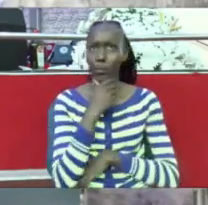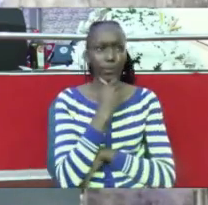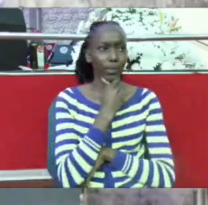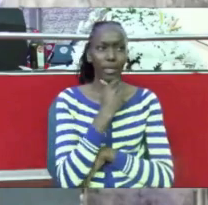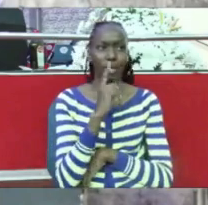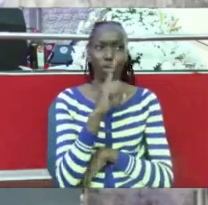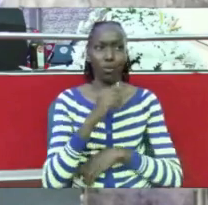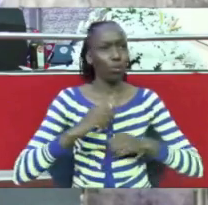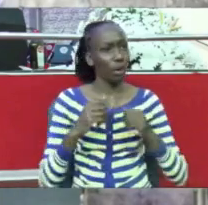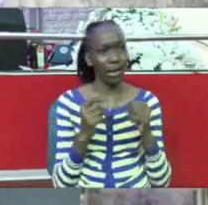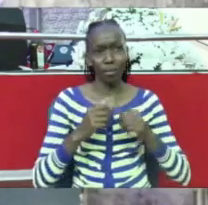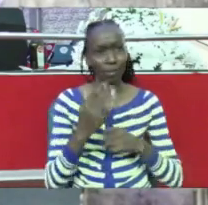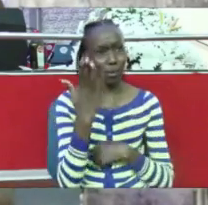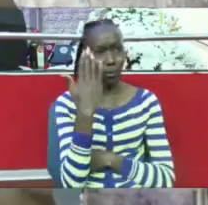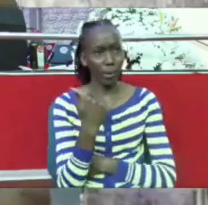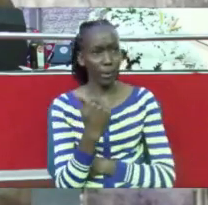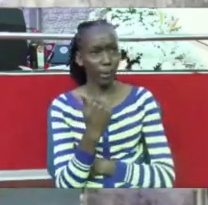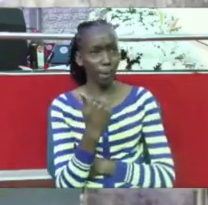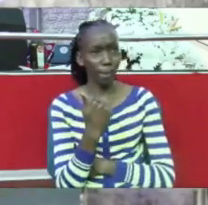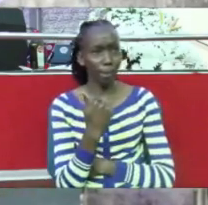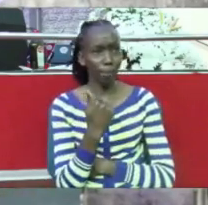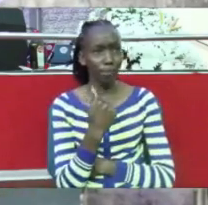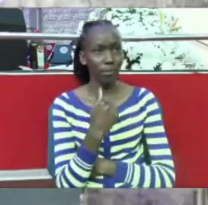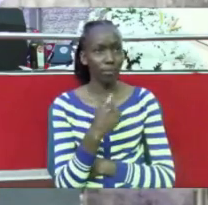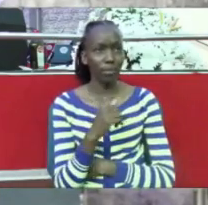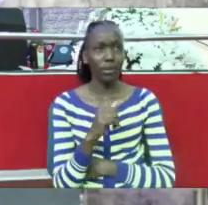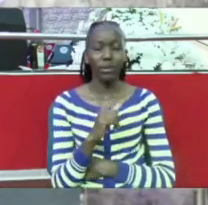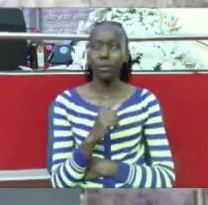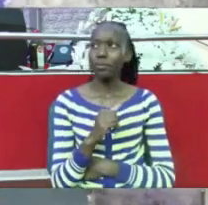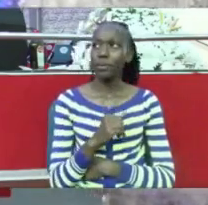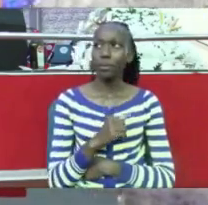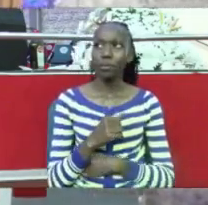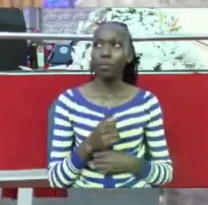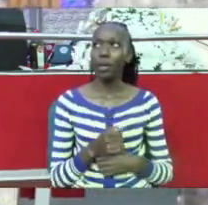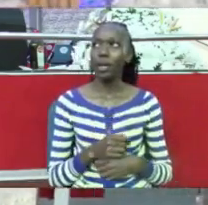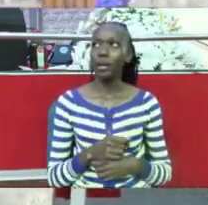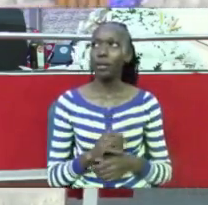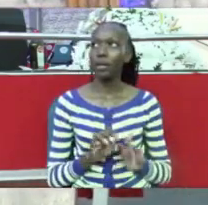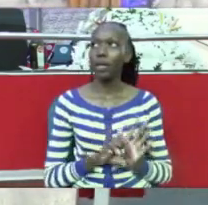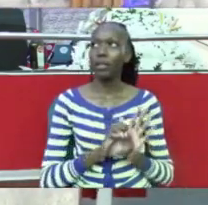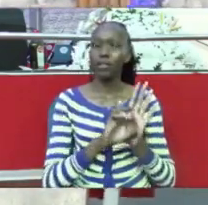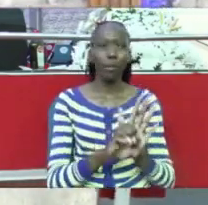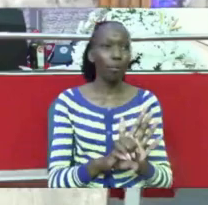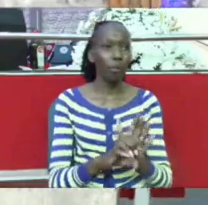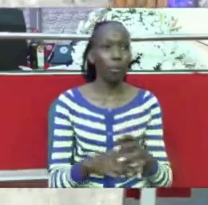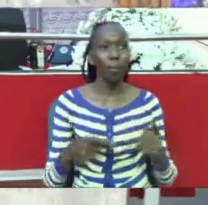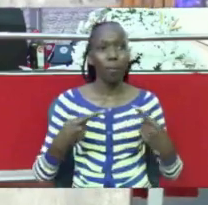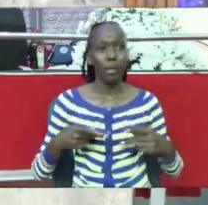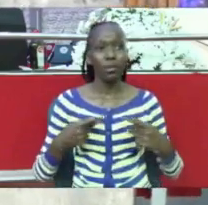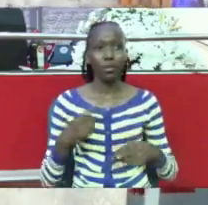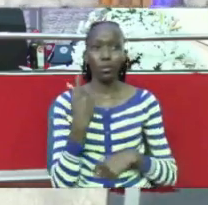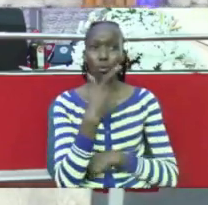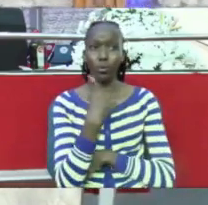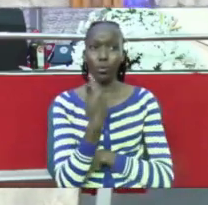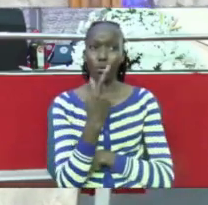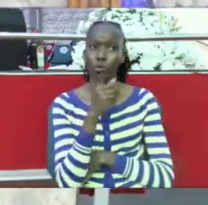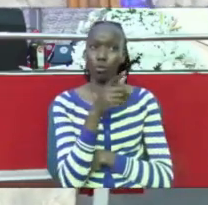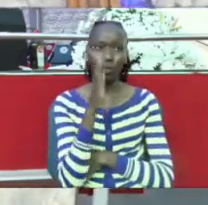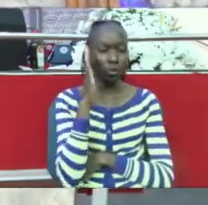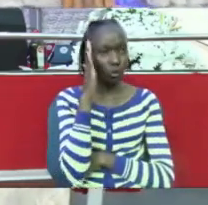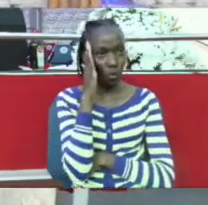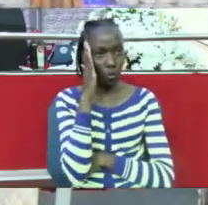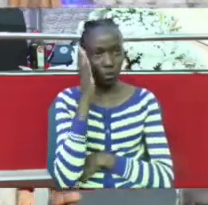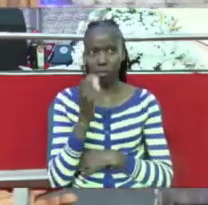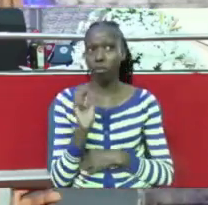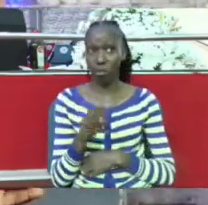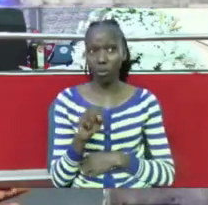don't know whether you know that person. Sio kama unajua huyo mtu. He is always smiling. Yeye anatabasamu tu. In the good. Katika hali mbaya. And